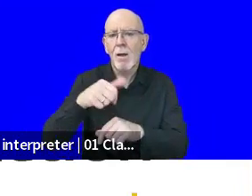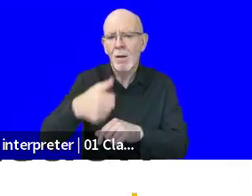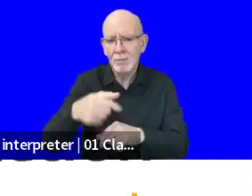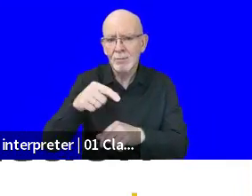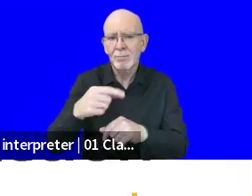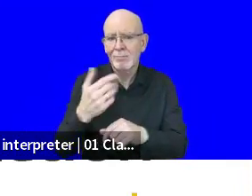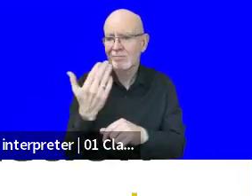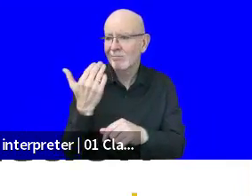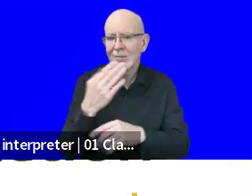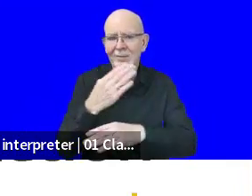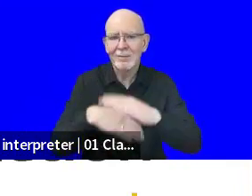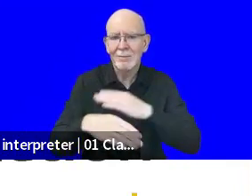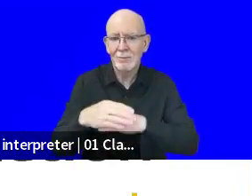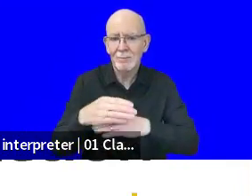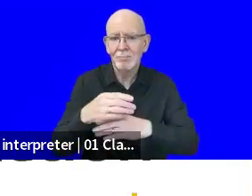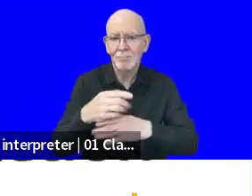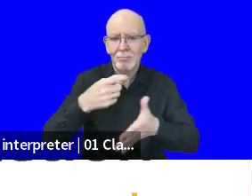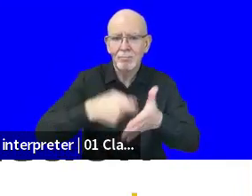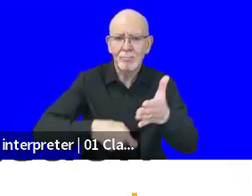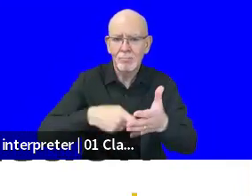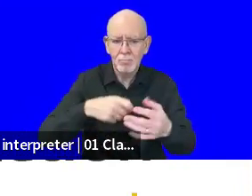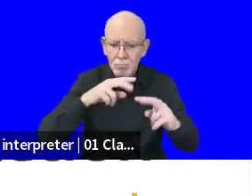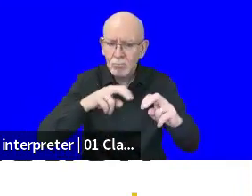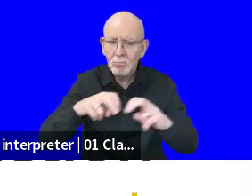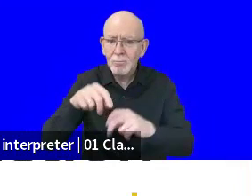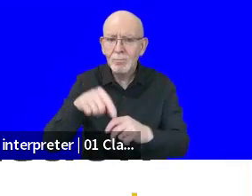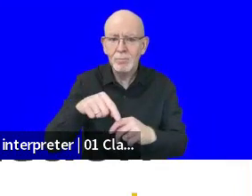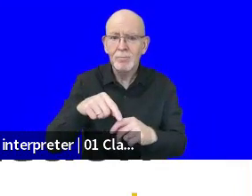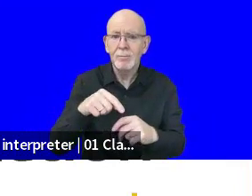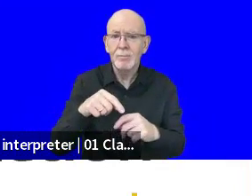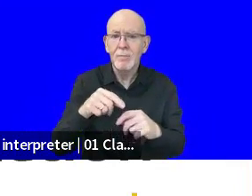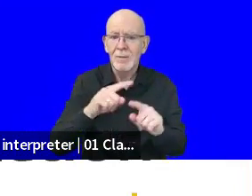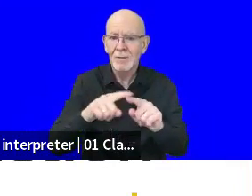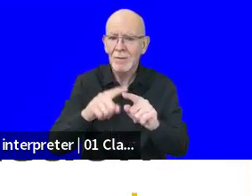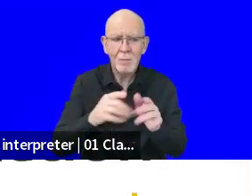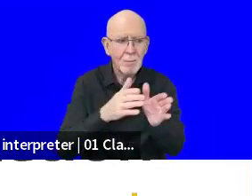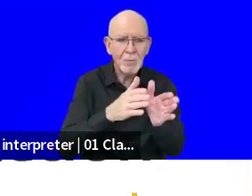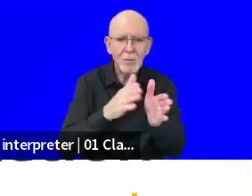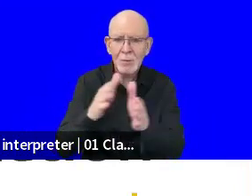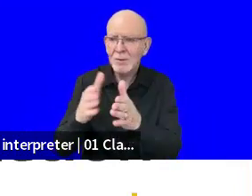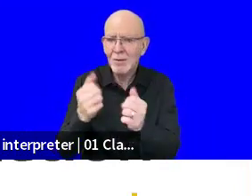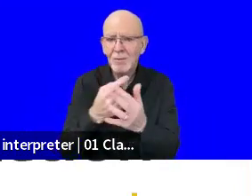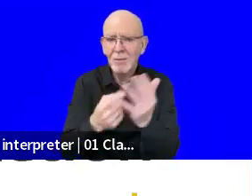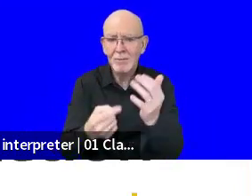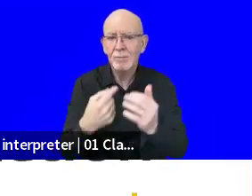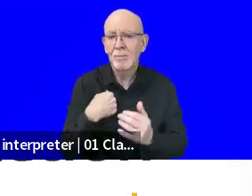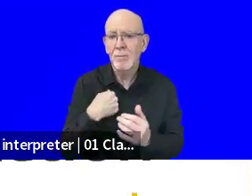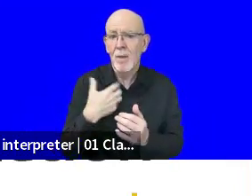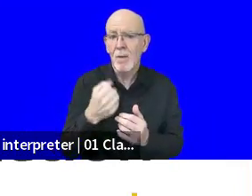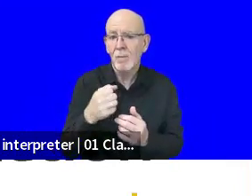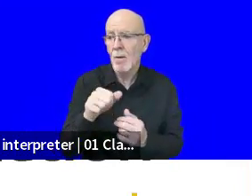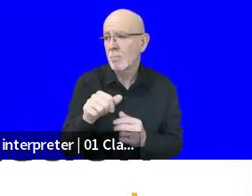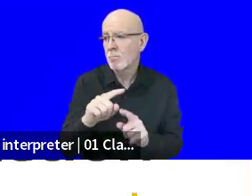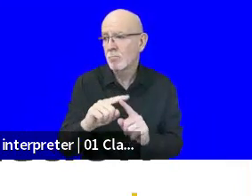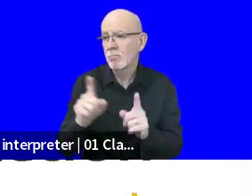other webinars really detailing the result of some of those studies, but we want to provide you with an overview